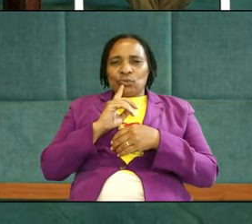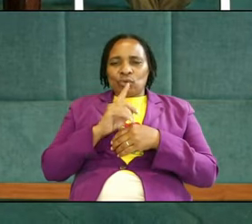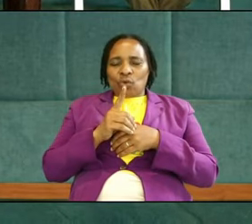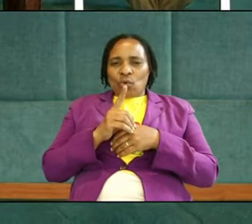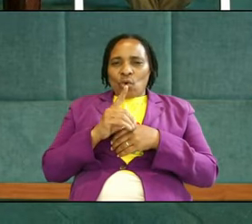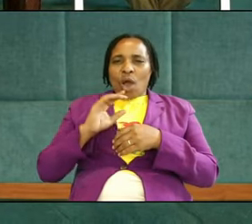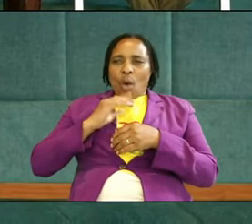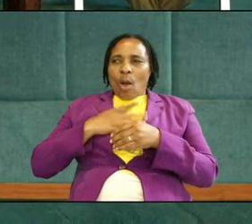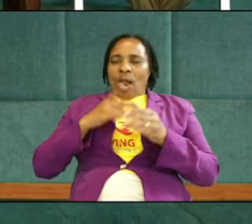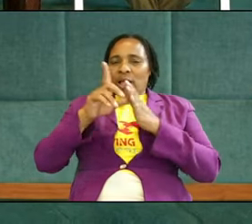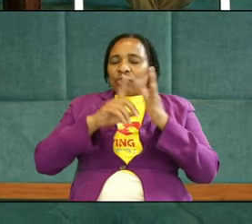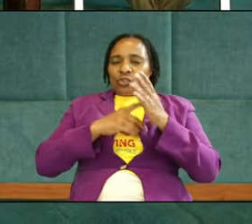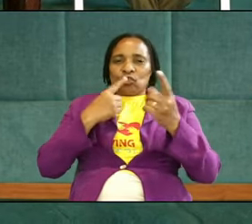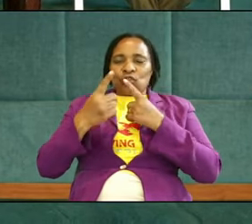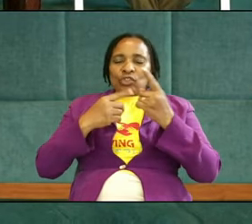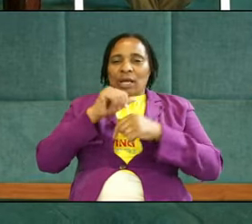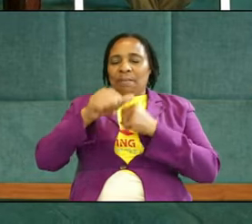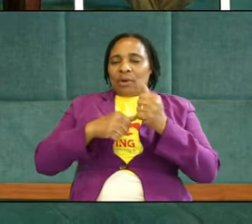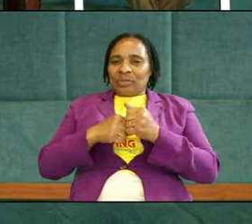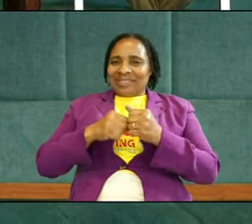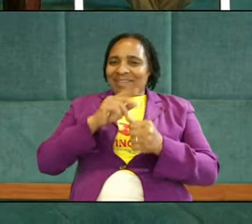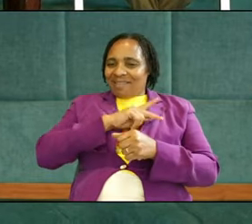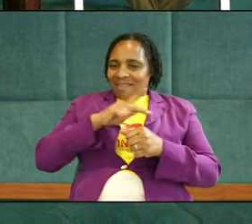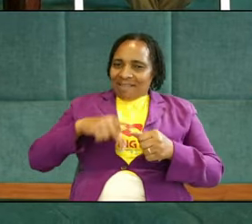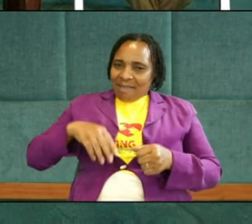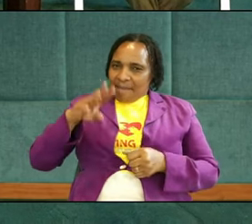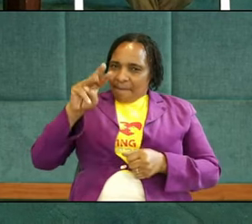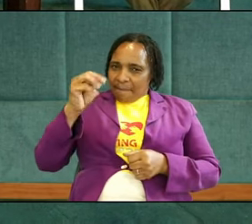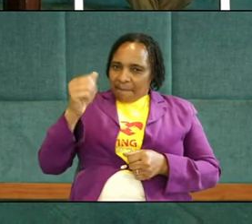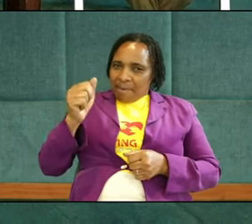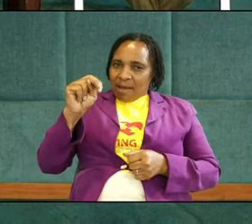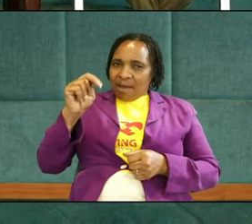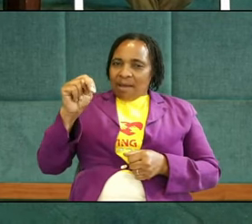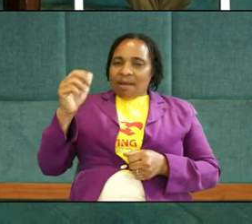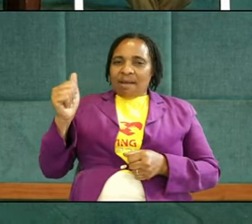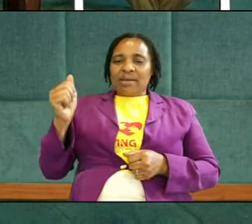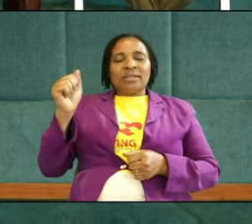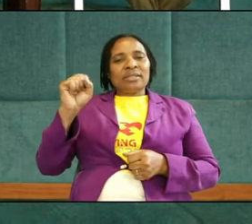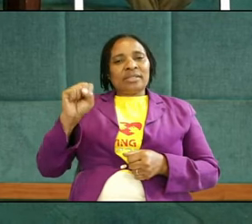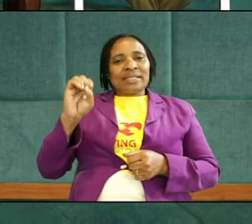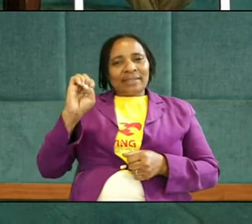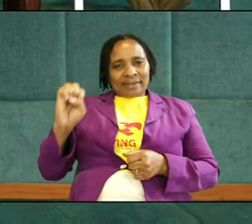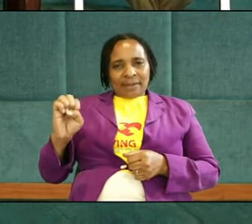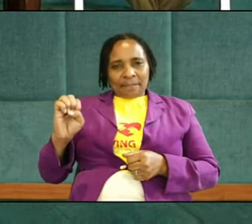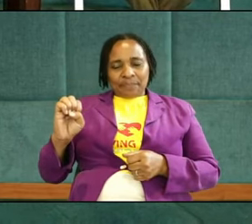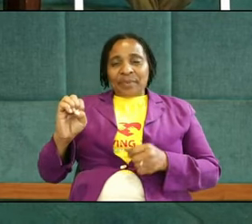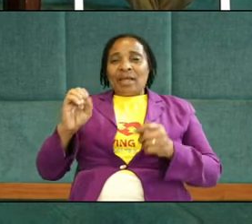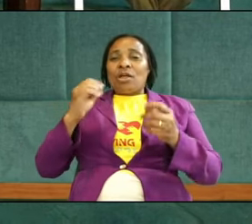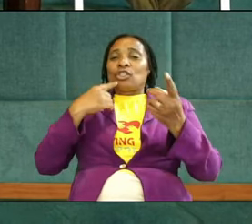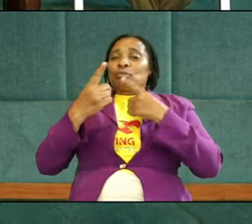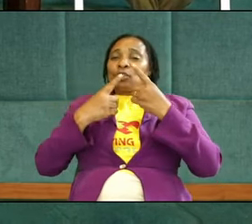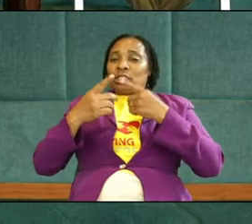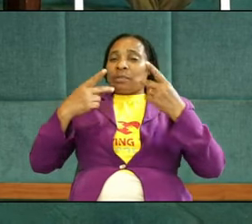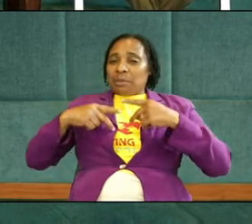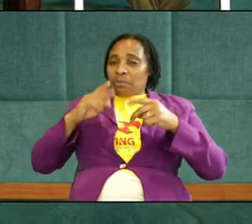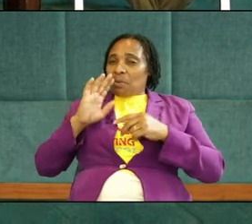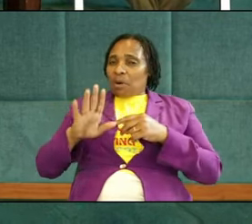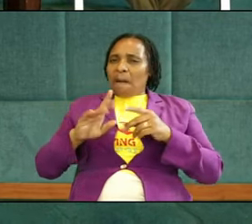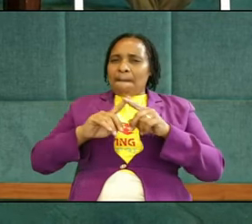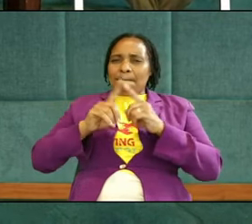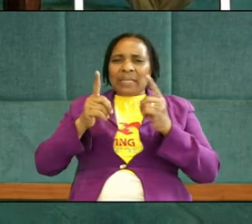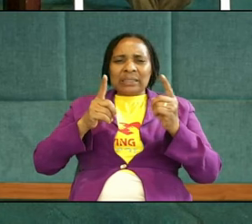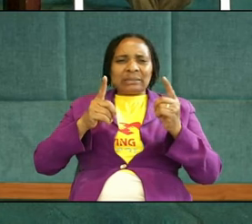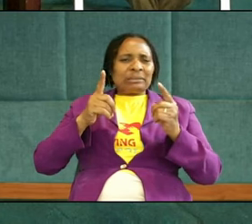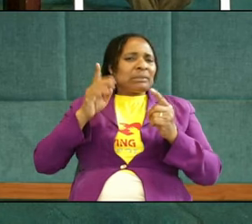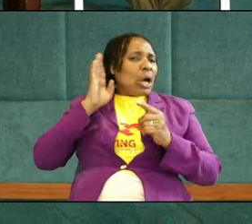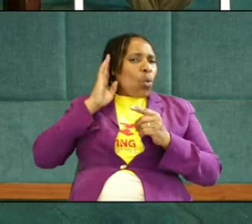Our lesson talks about Manasseh. So long ago, Manasseh had spoken to his people, but they paid